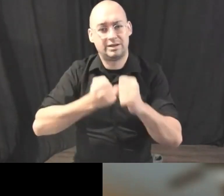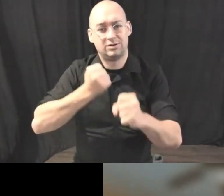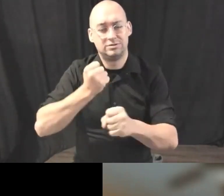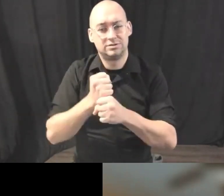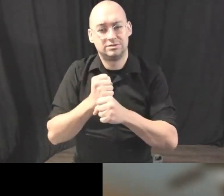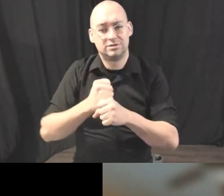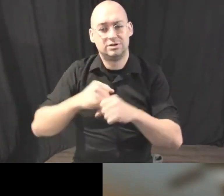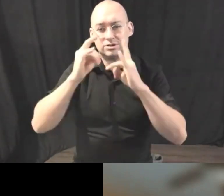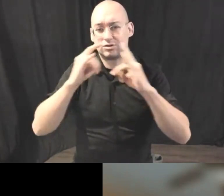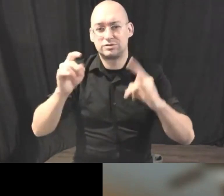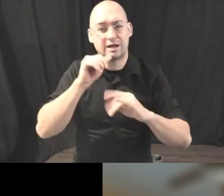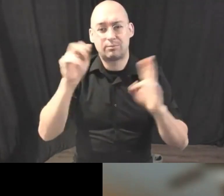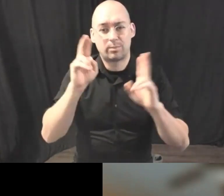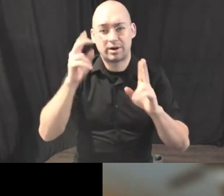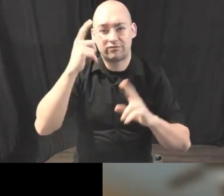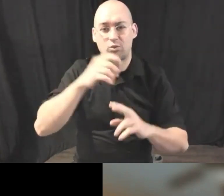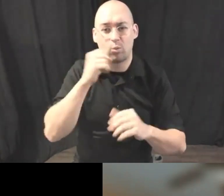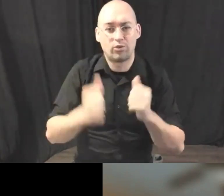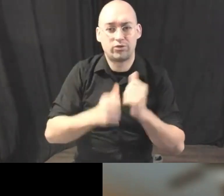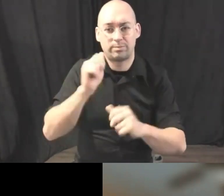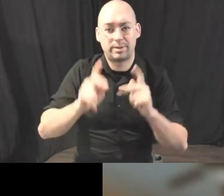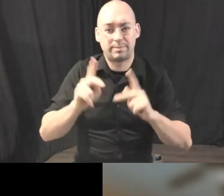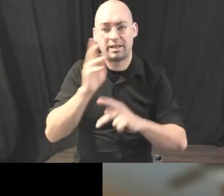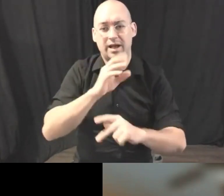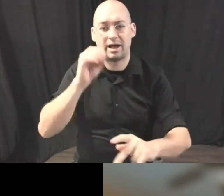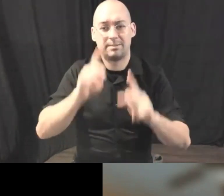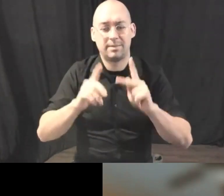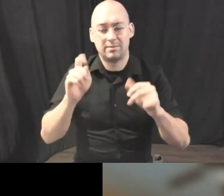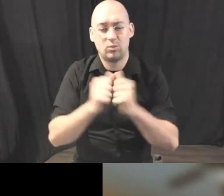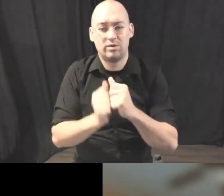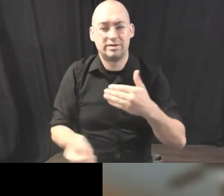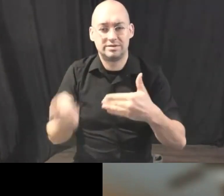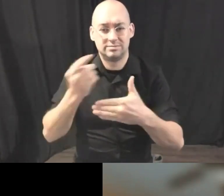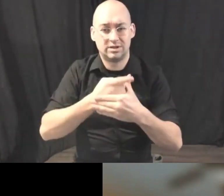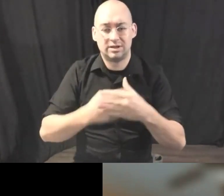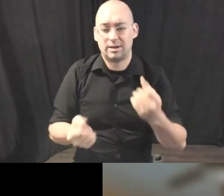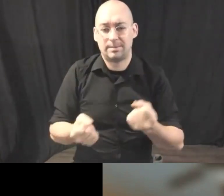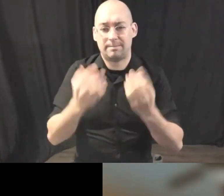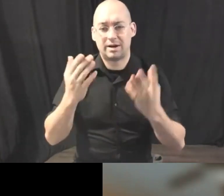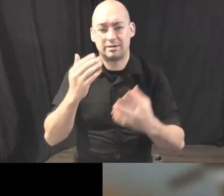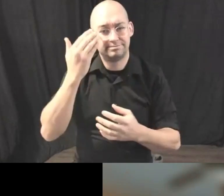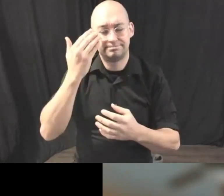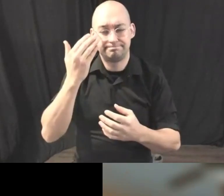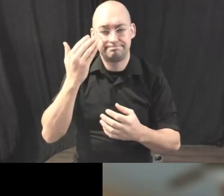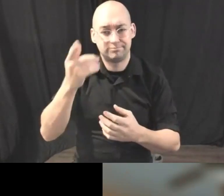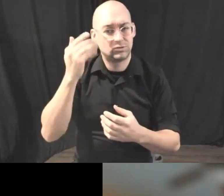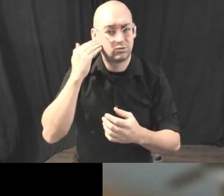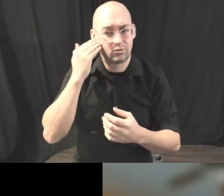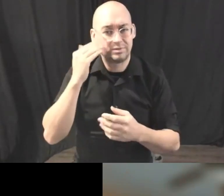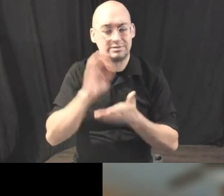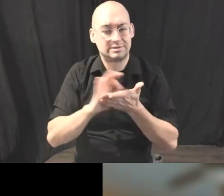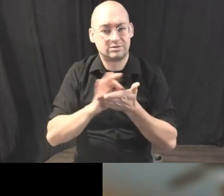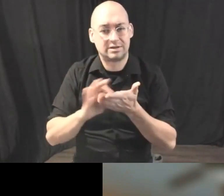not prepared to take older adults and people with disabilities. So we had lots of folks that didn't have, as you know, Secretary, folks that